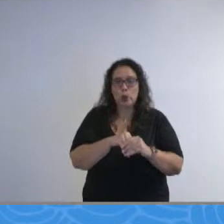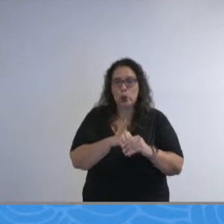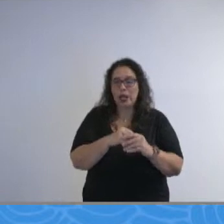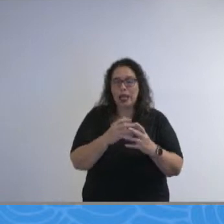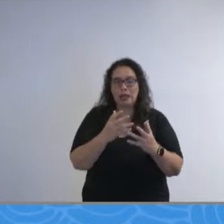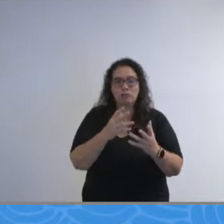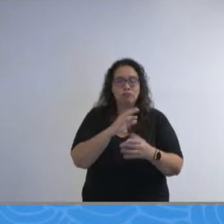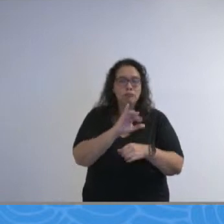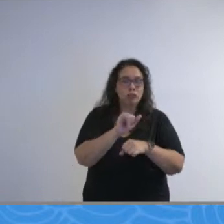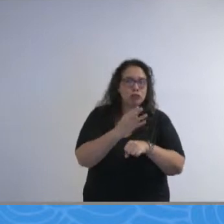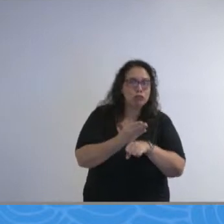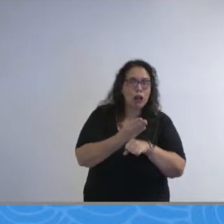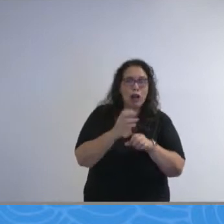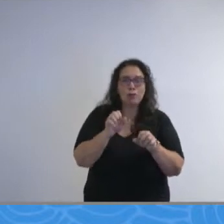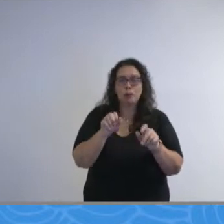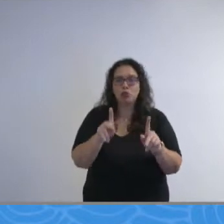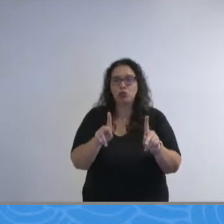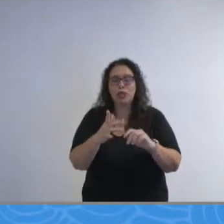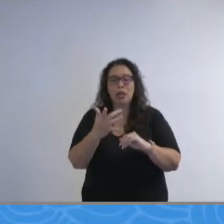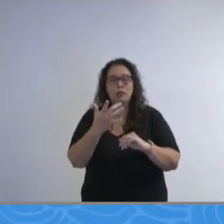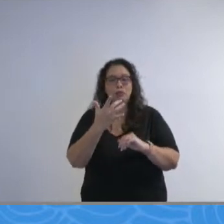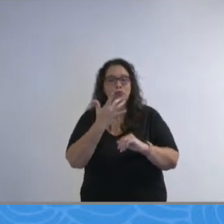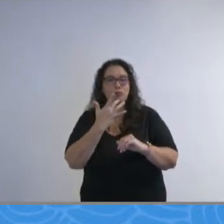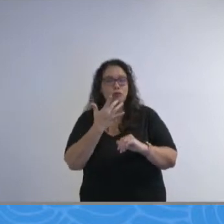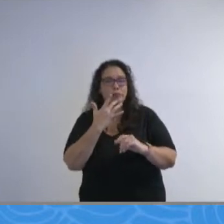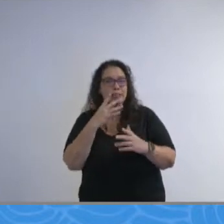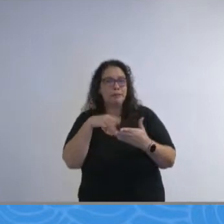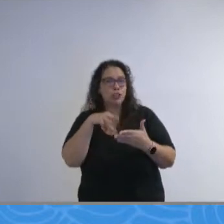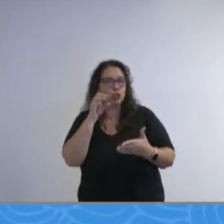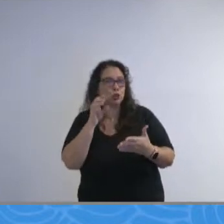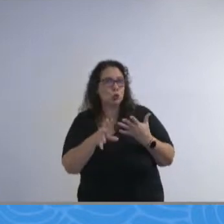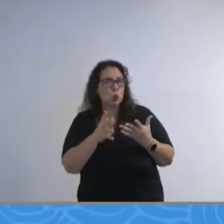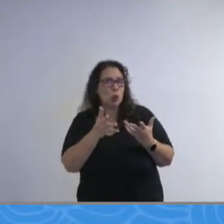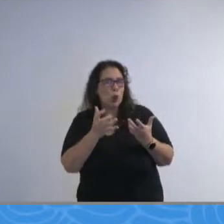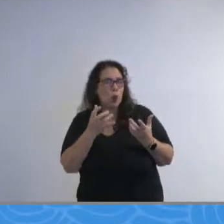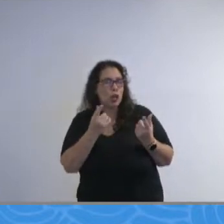job opportunities, preference for the student,